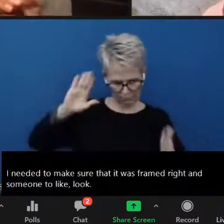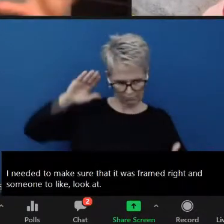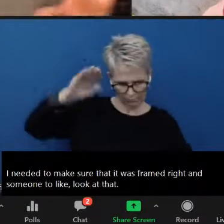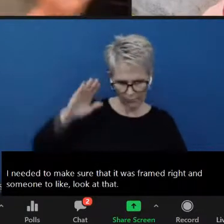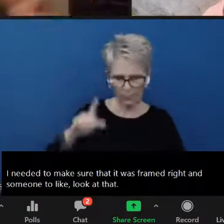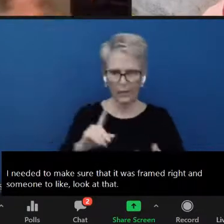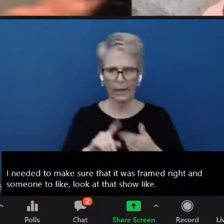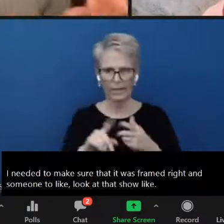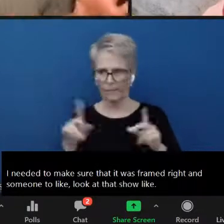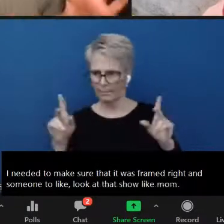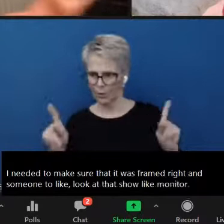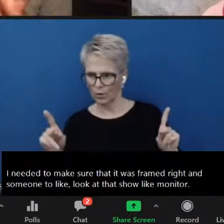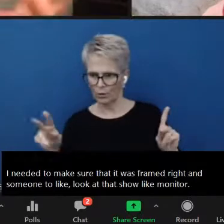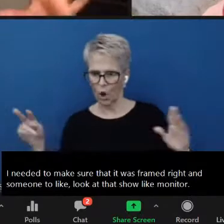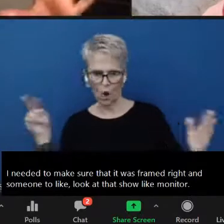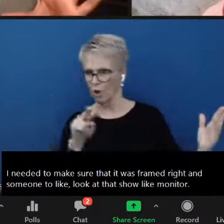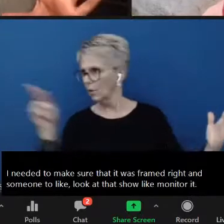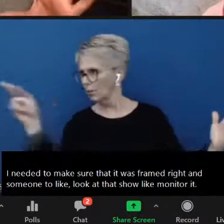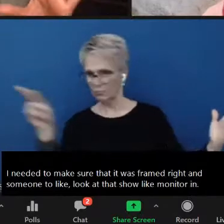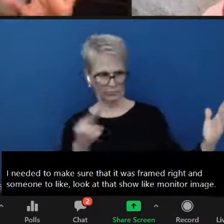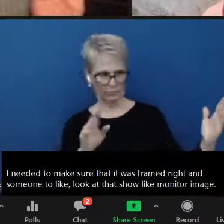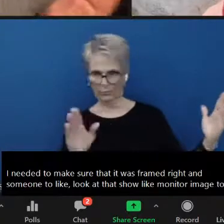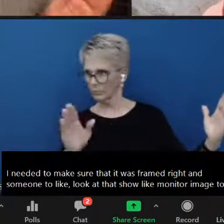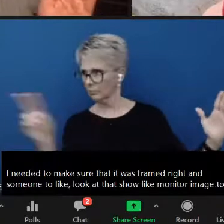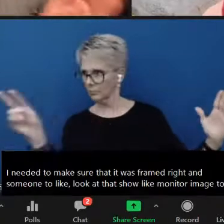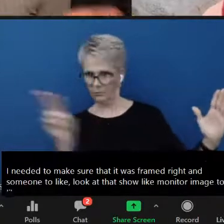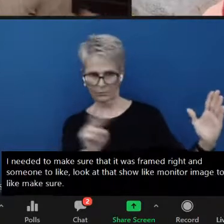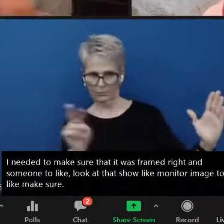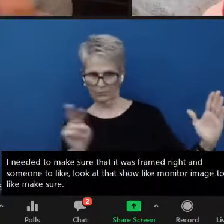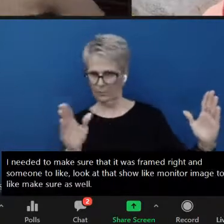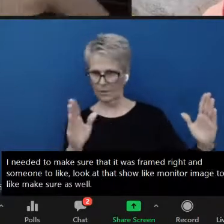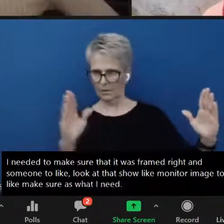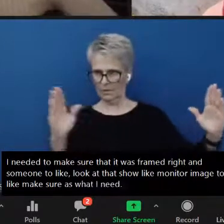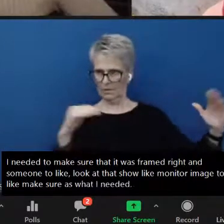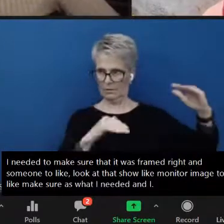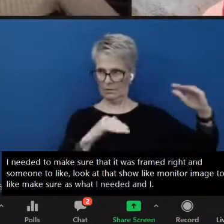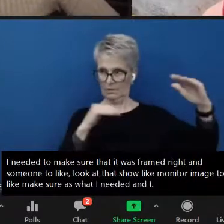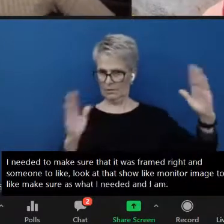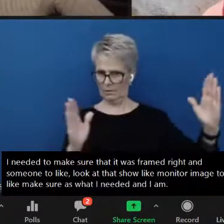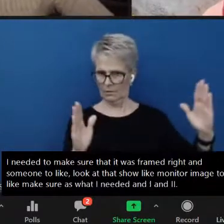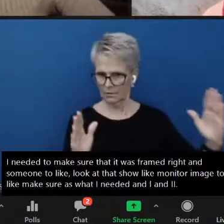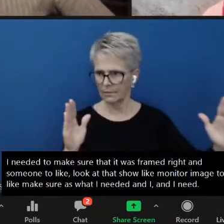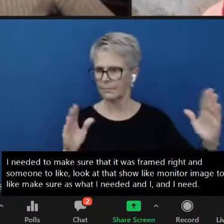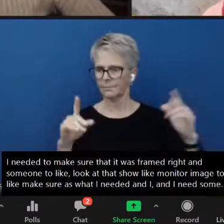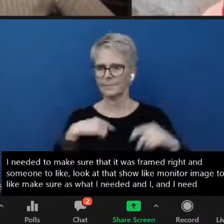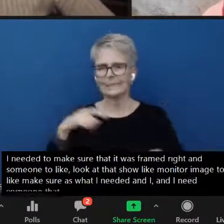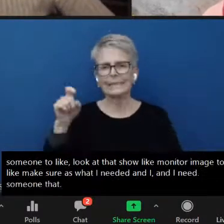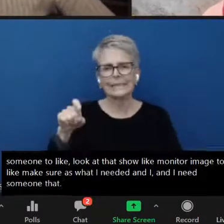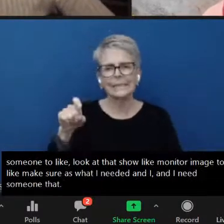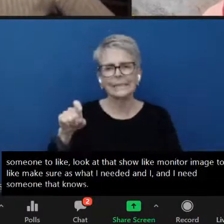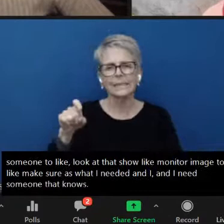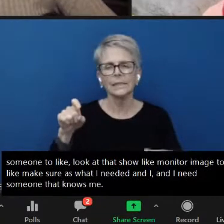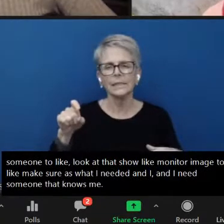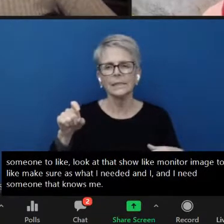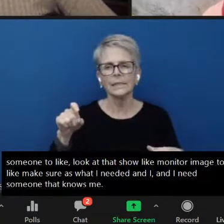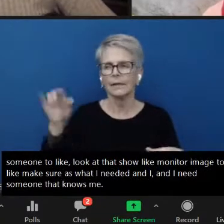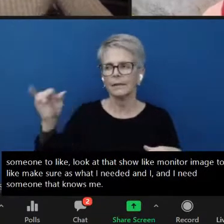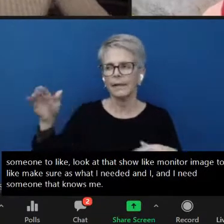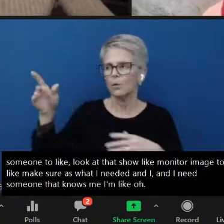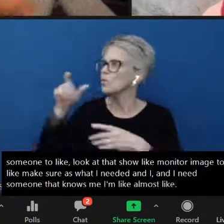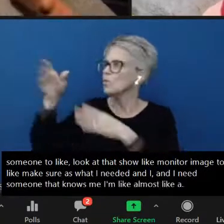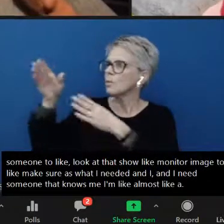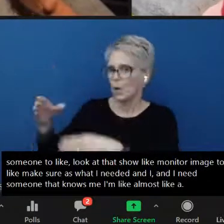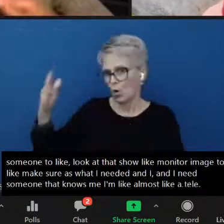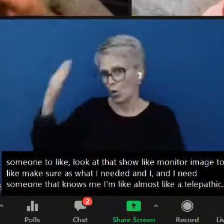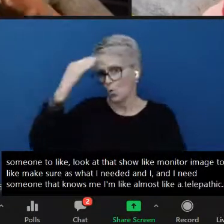at the actual like monitor image to like make sure it's what I needed. And I need someone that knows me on like almost